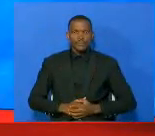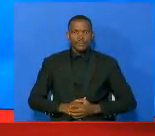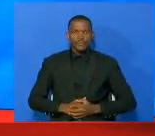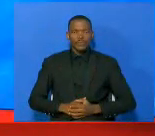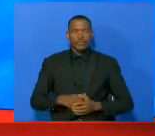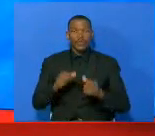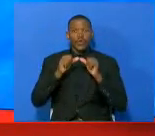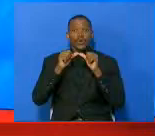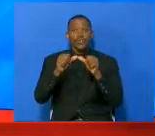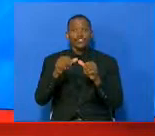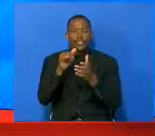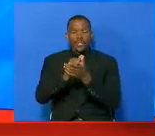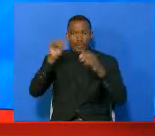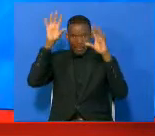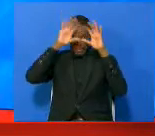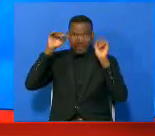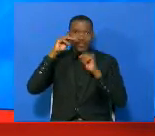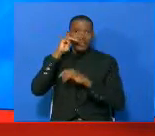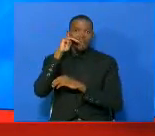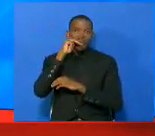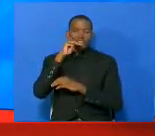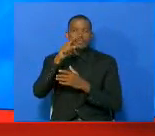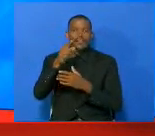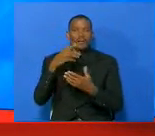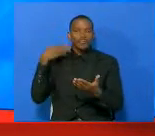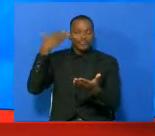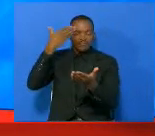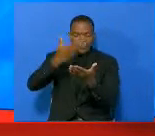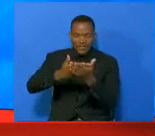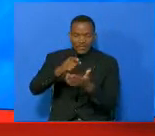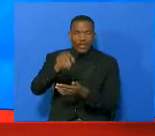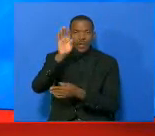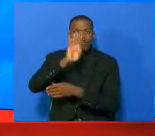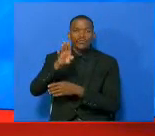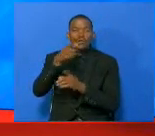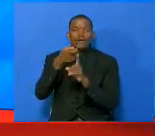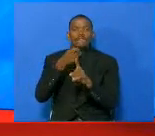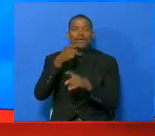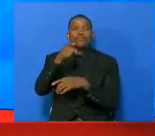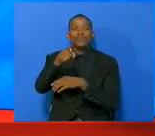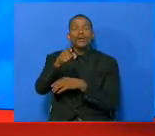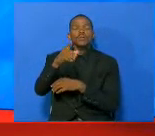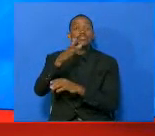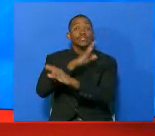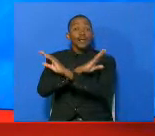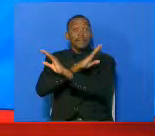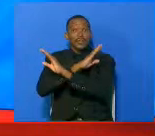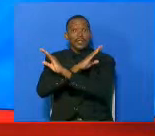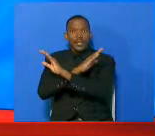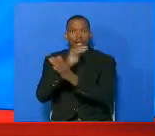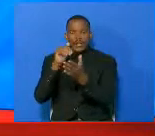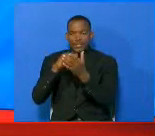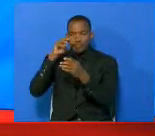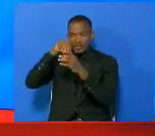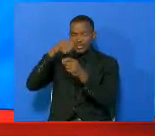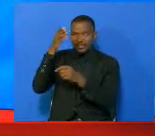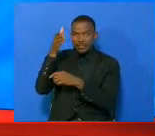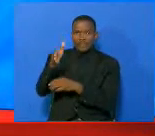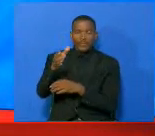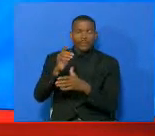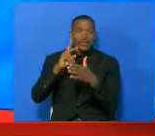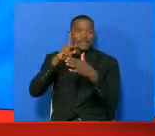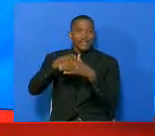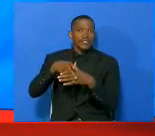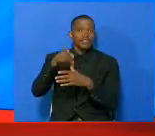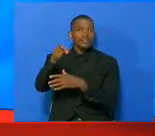Mere Salefo, Tautona Dr. Mokgweetsi Masisi, o sa tswa go goroga mono gae go tsweng gone kwa gatsheng la Zambia kwa neng a le ko mo leetong